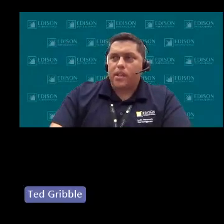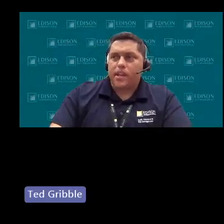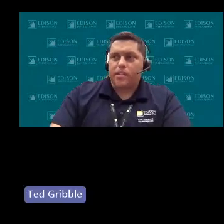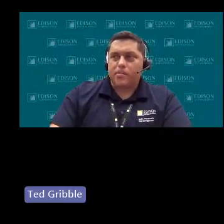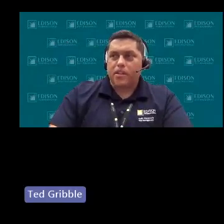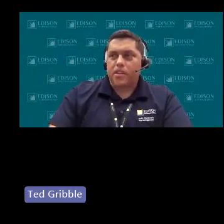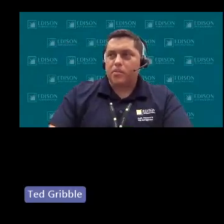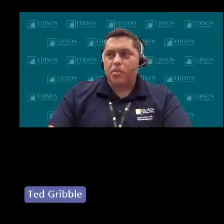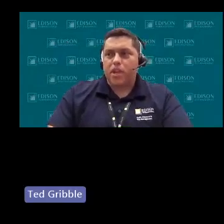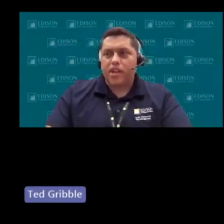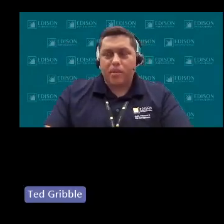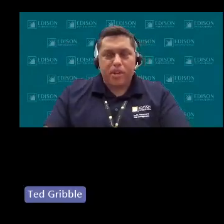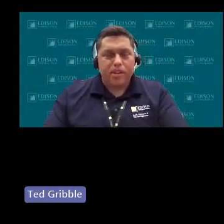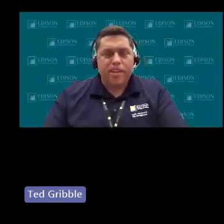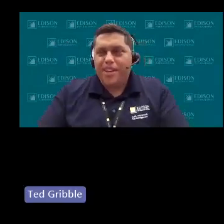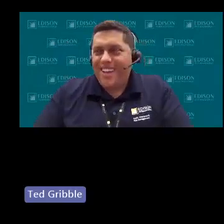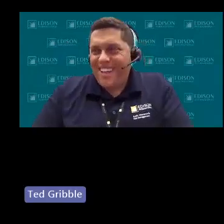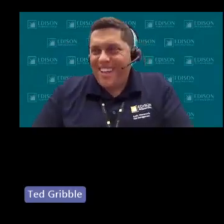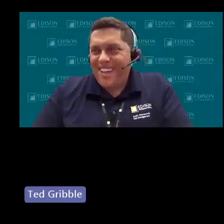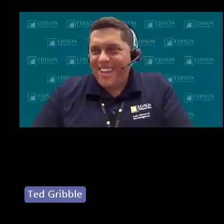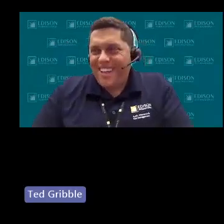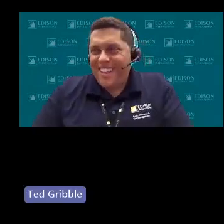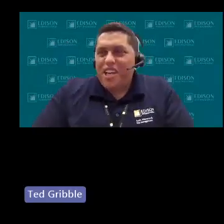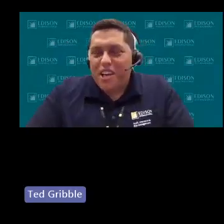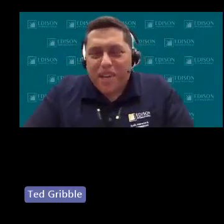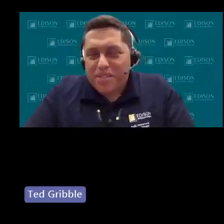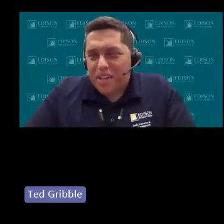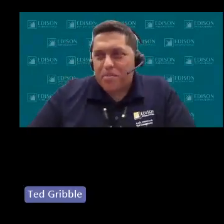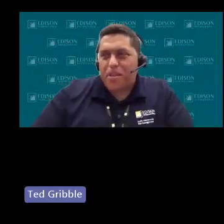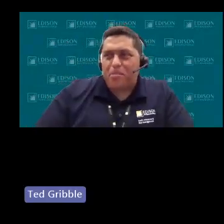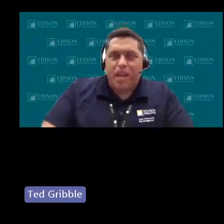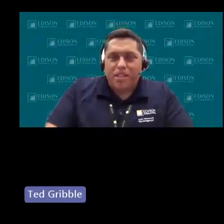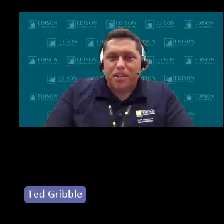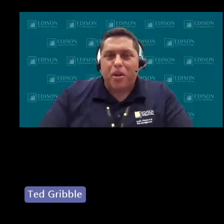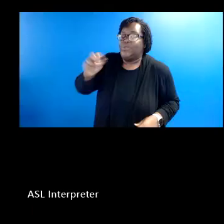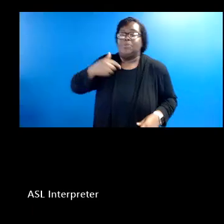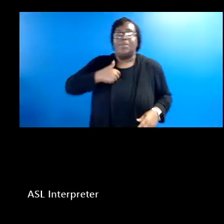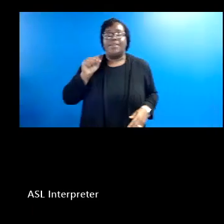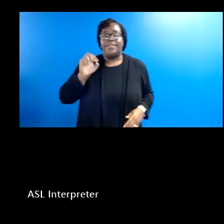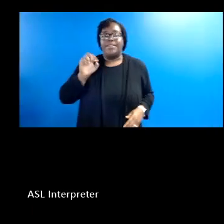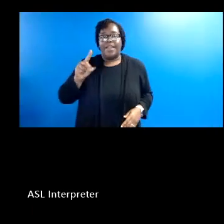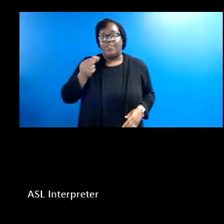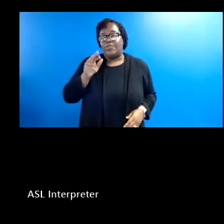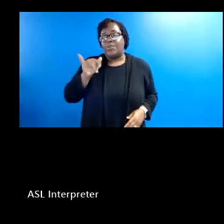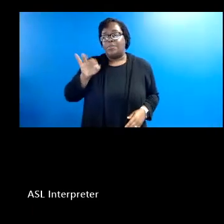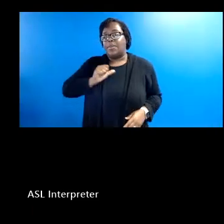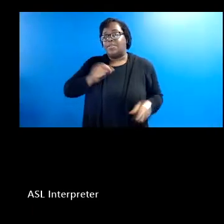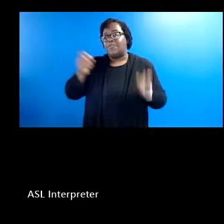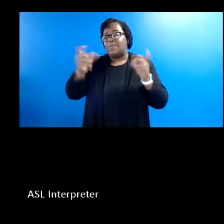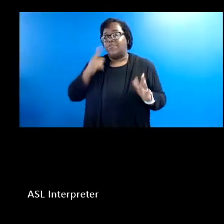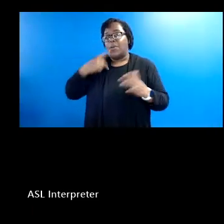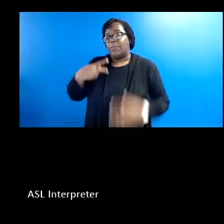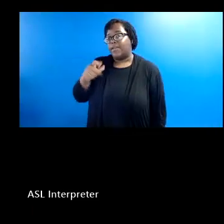Hi there. Sorry about that. Looking for the mute button. I'm here. Sorry, Jude. My name's Ted Gribble. I'm a manager in our PSPS programs